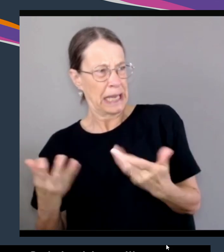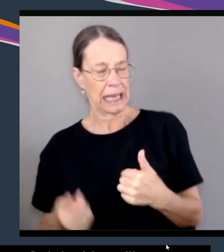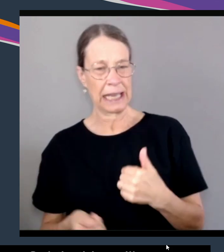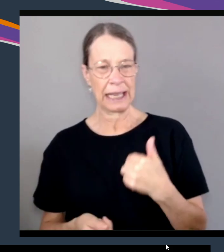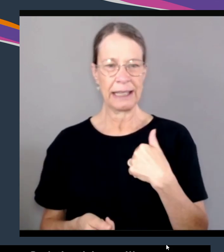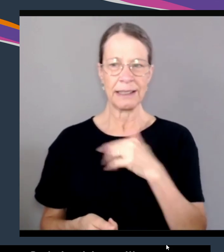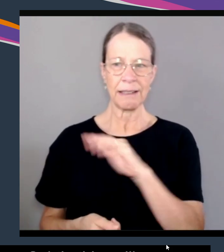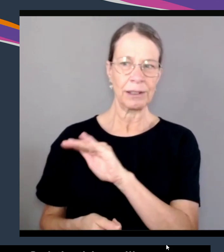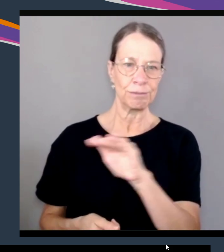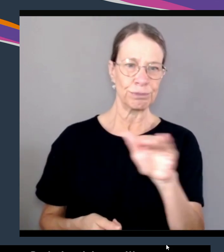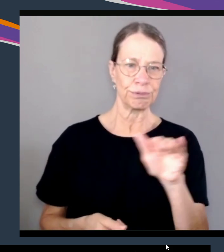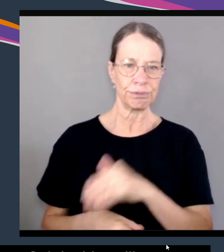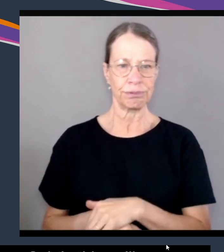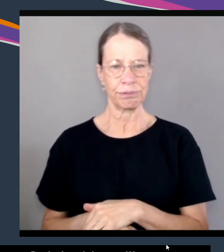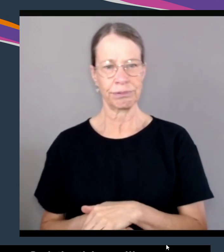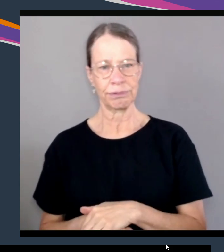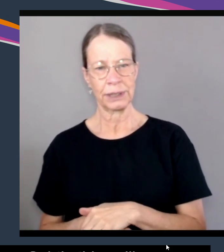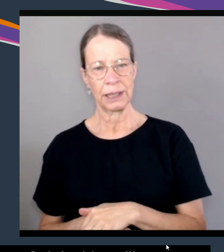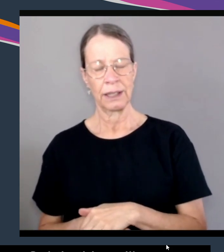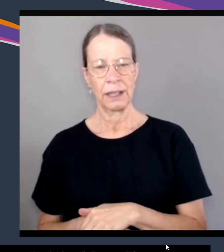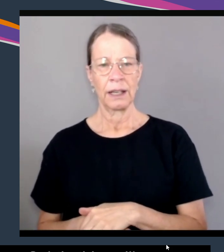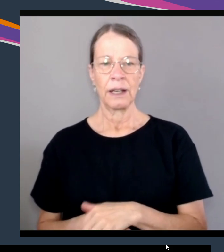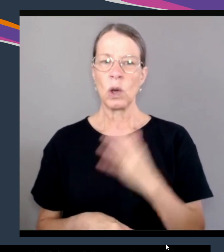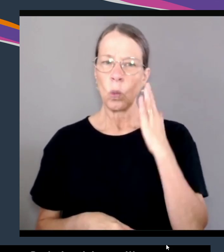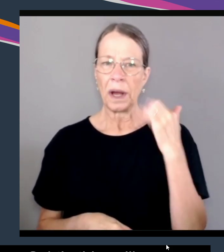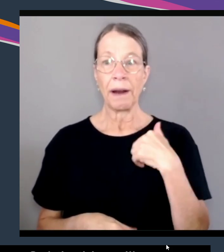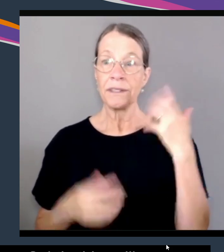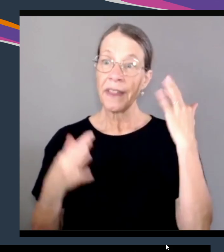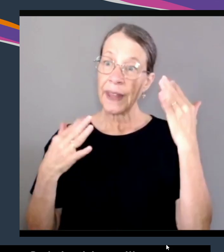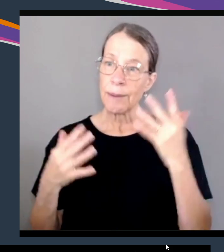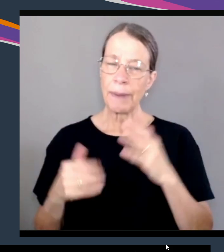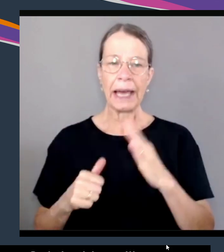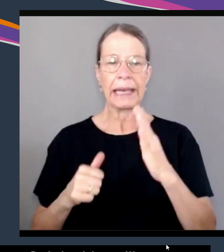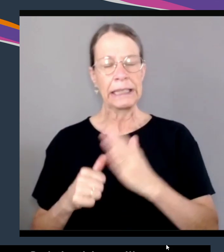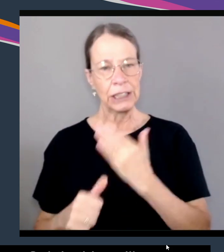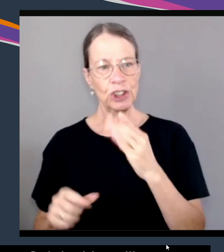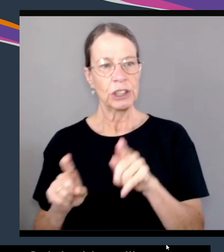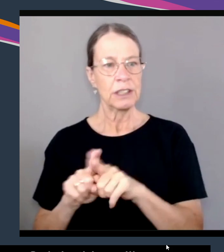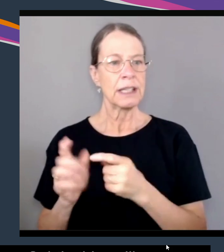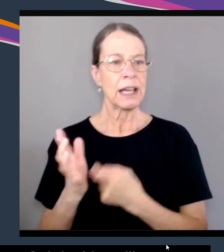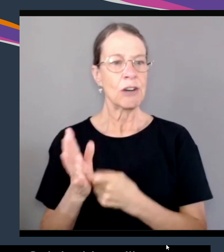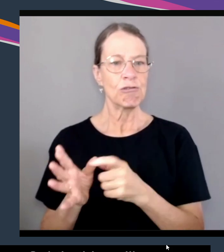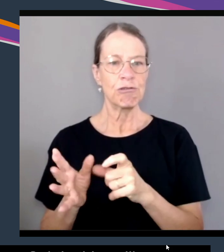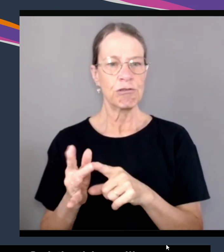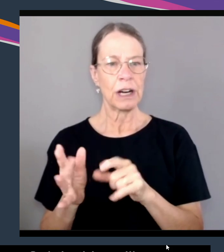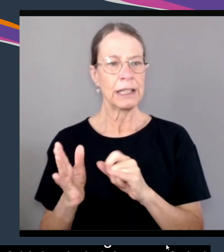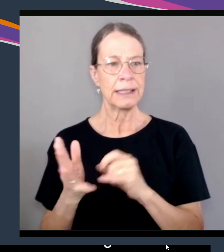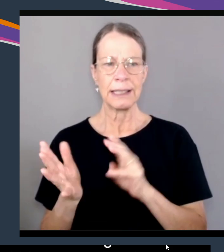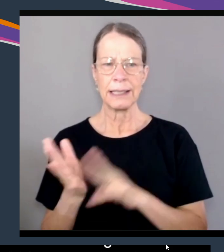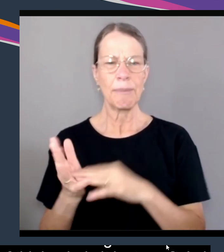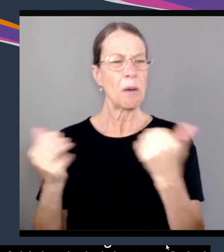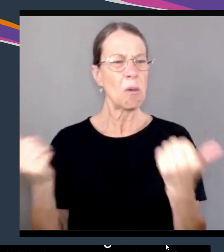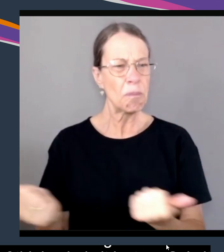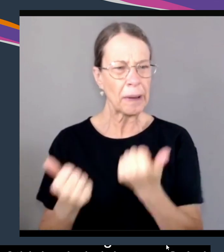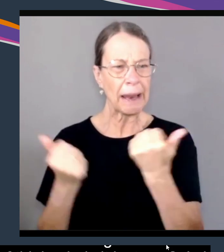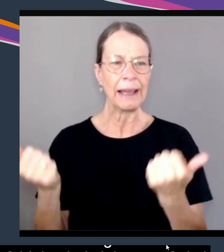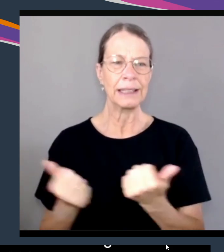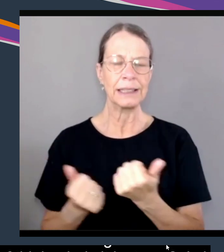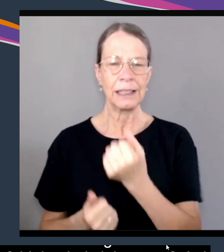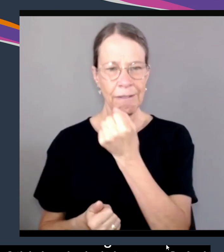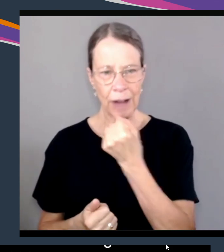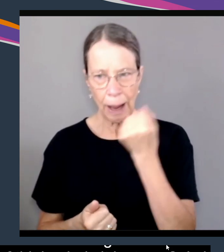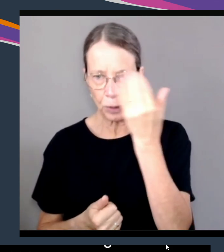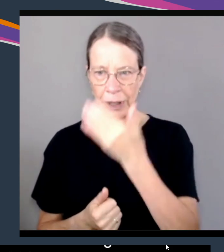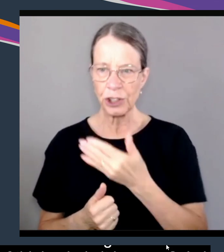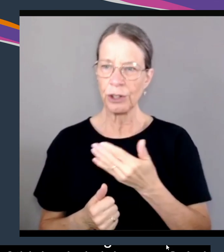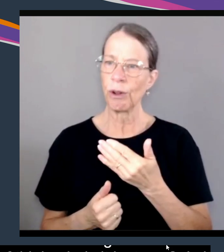was dealing with racism and Indigenous, I had plenty of Aboriginal professors and mentors and leaders I